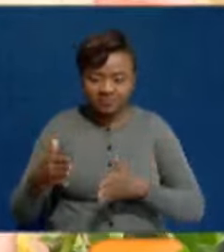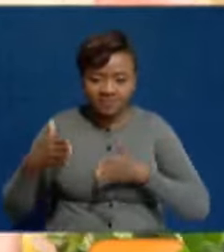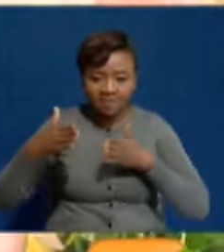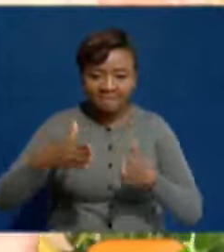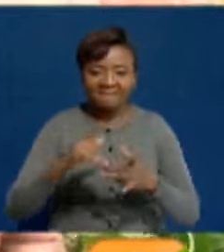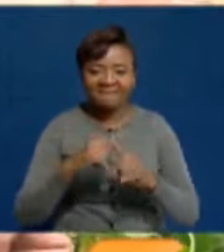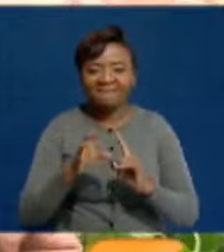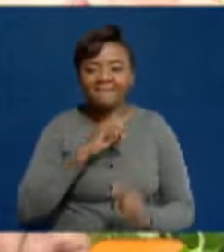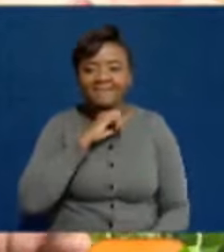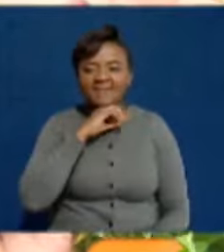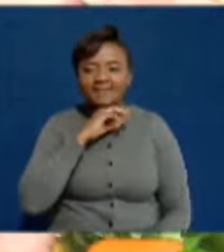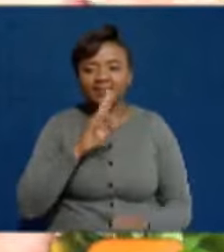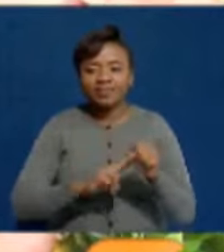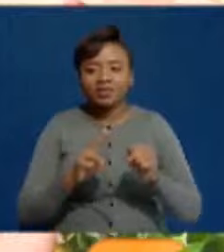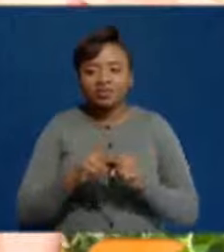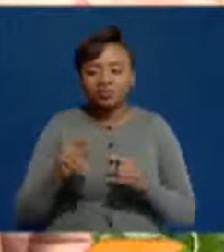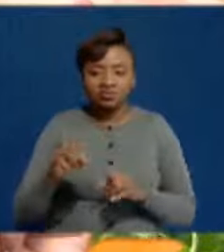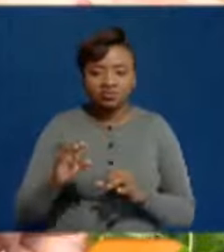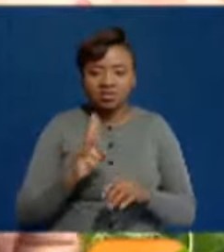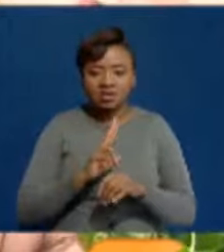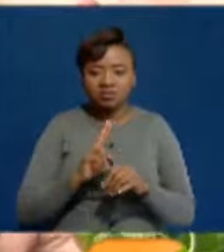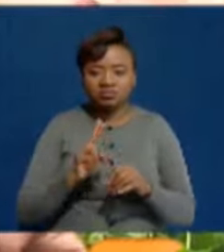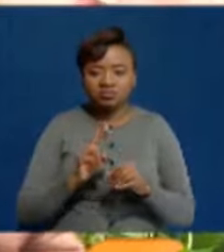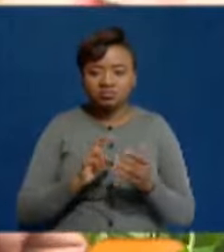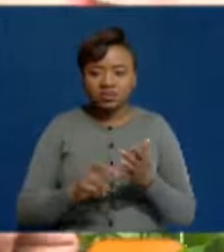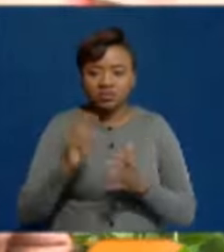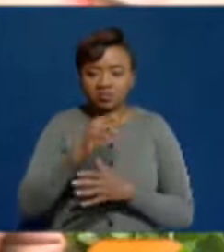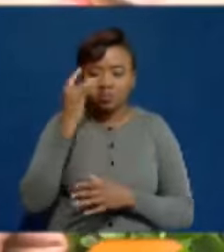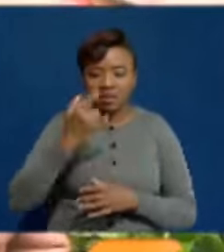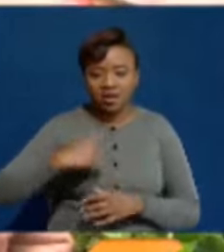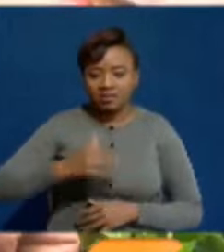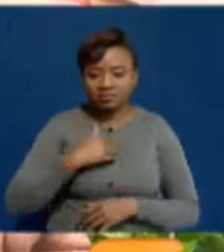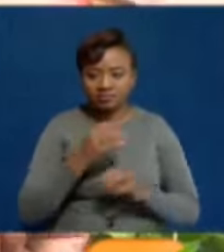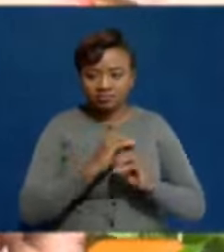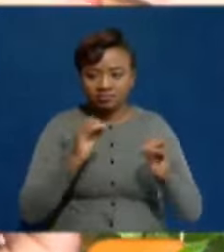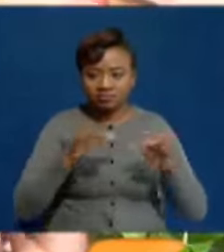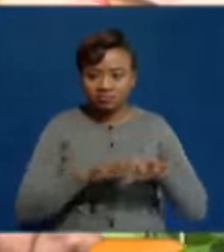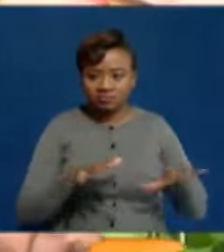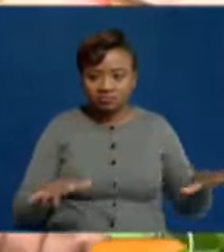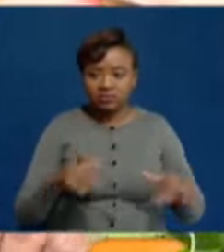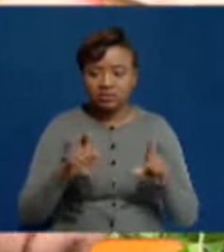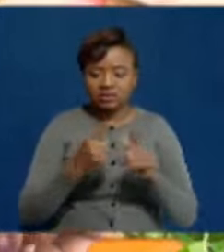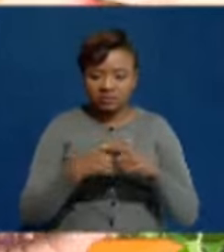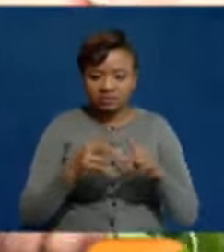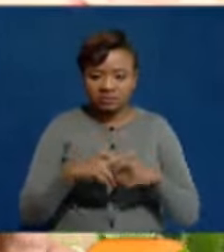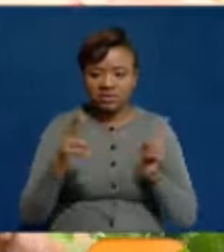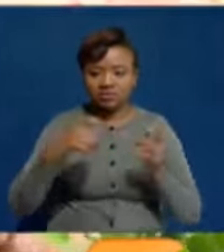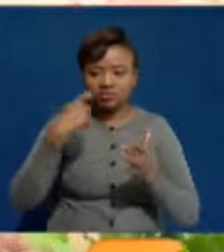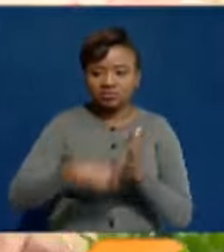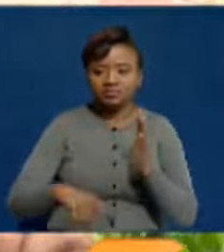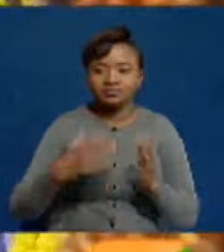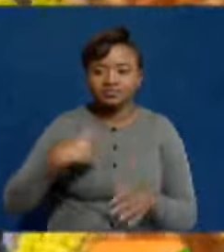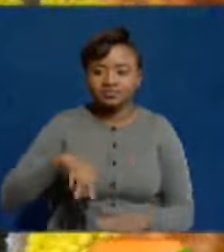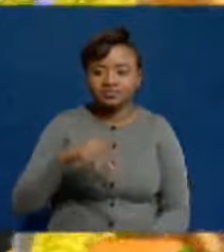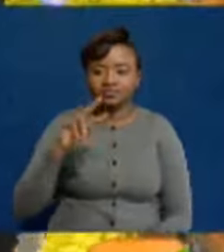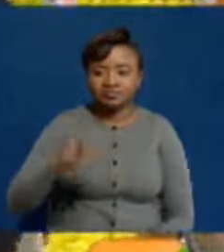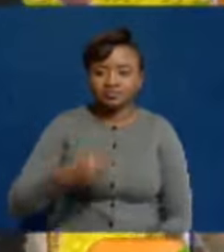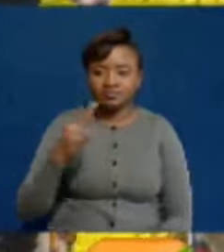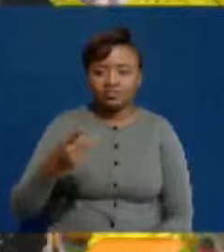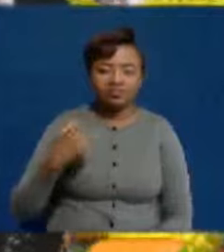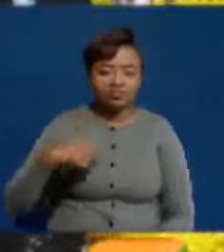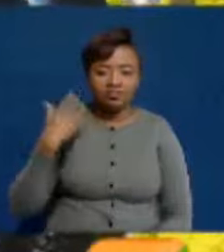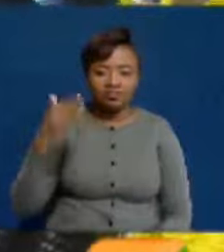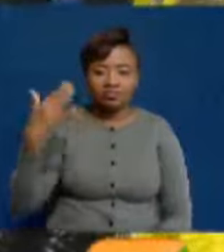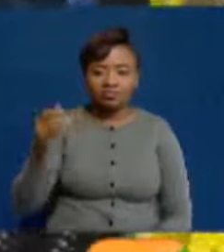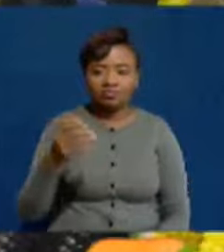Akateka advantage kwa sababu hatuna soko. Akaanza kulipisha 2,000 watu wetu. Sisi tunalipaga